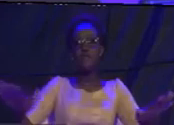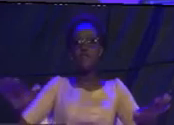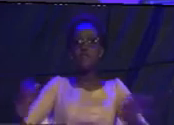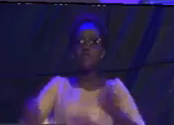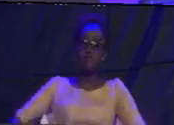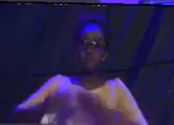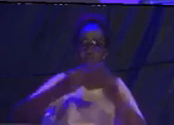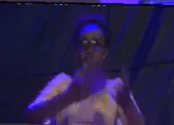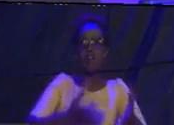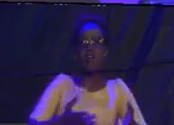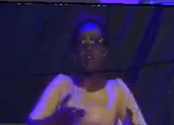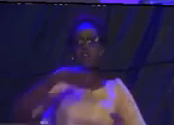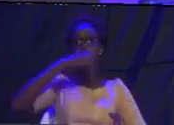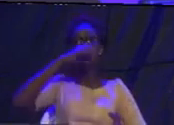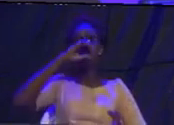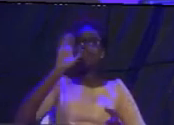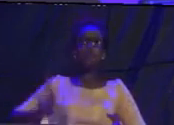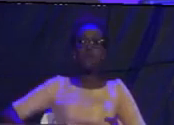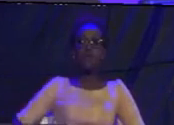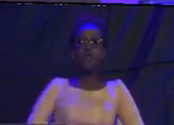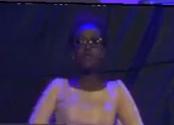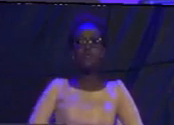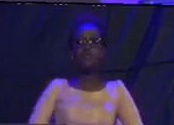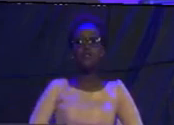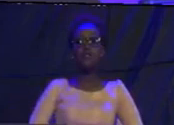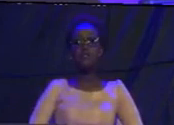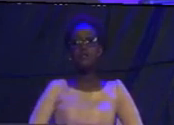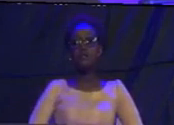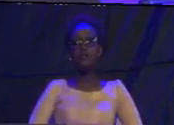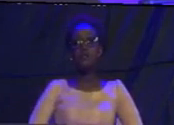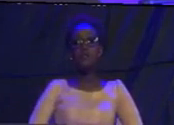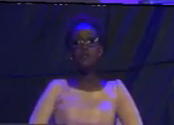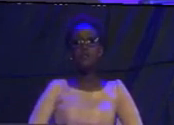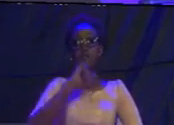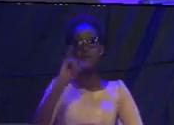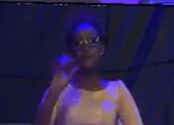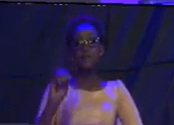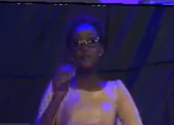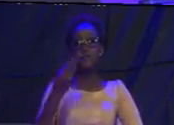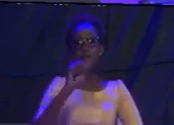He knows how they found the 12 springs of water from which they drank the water.